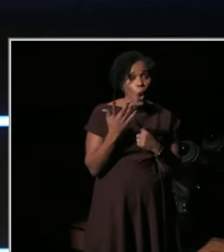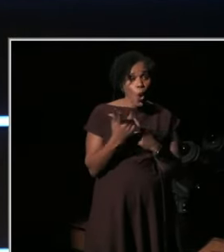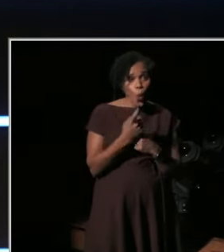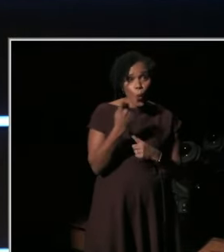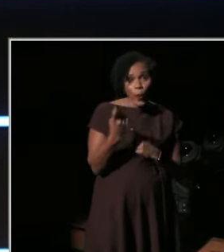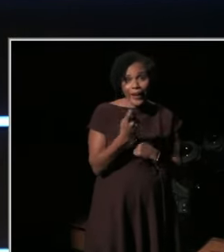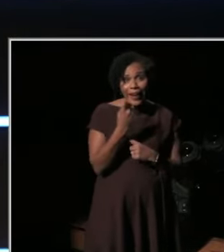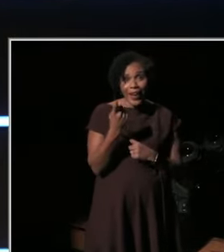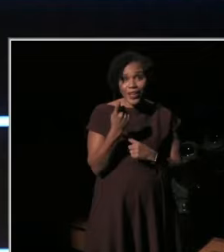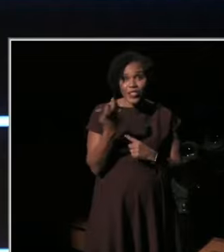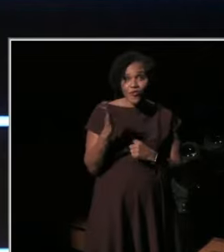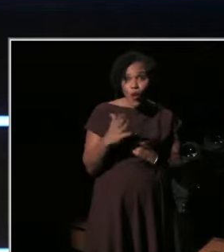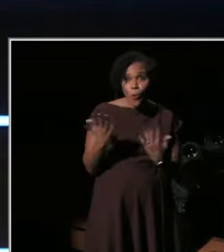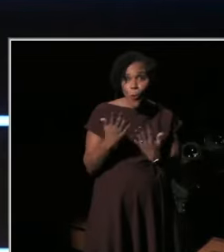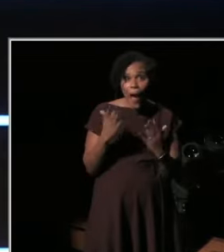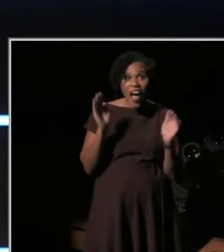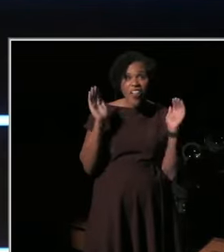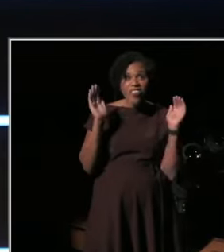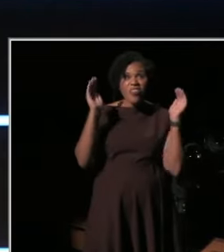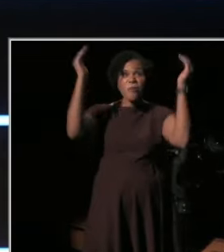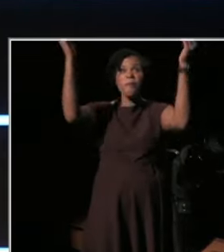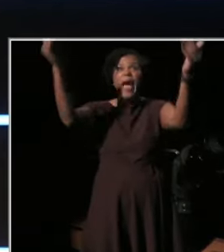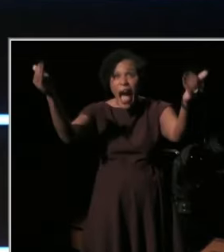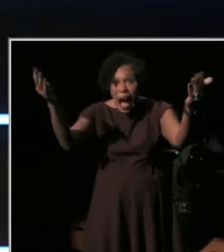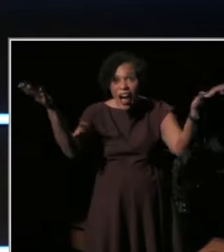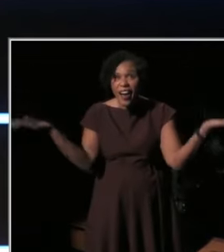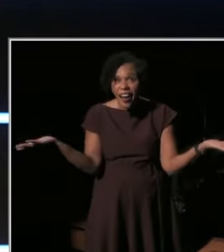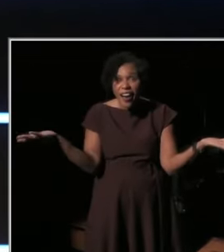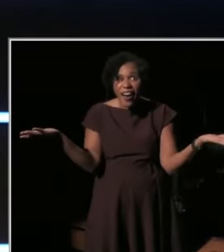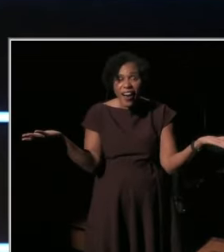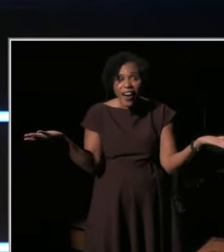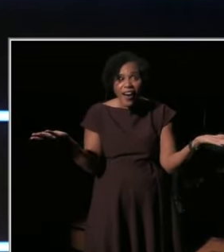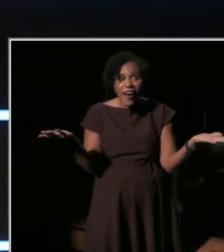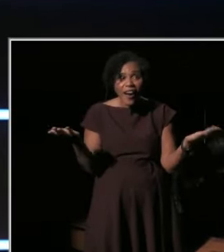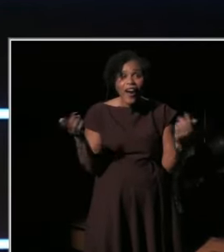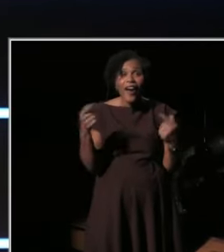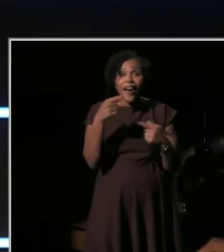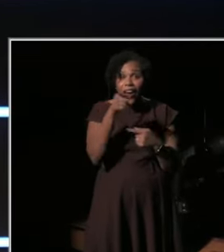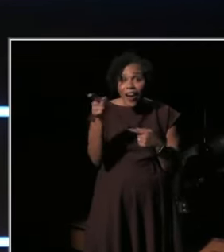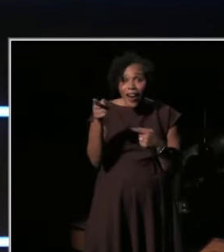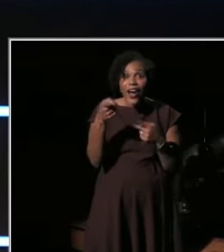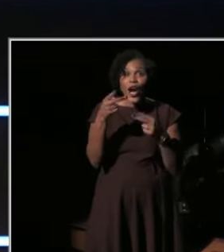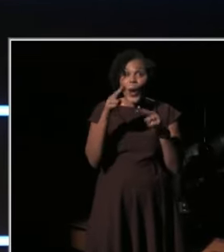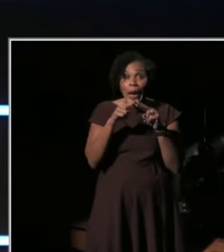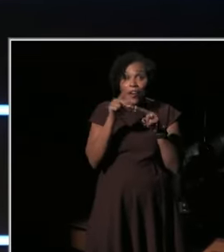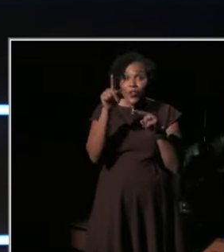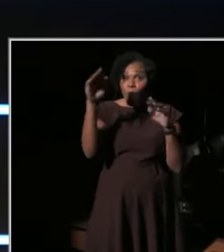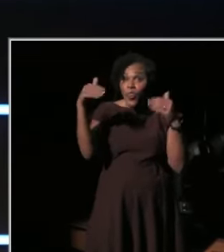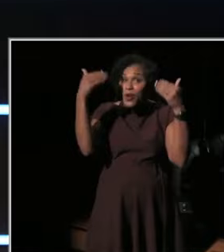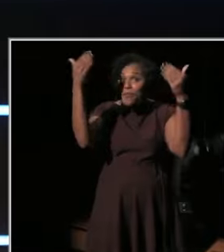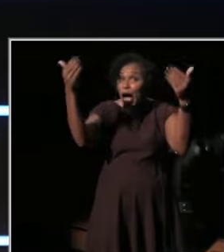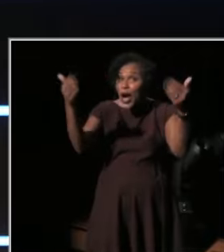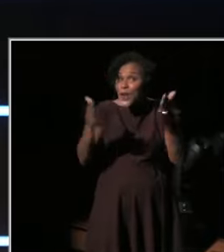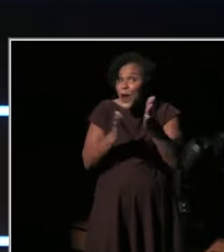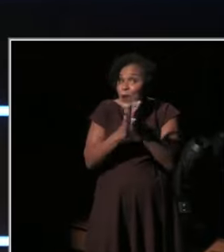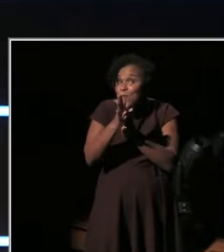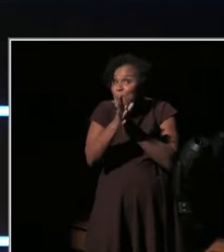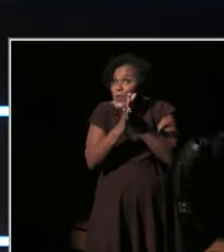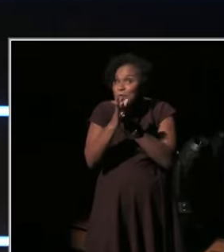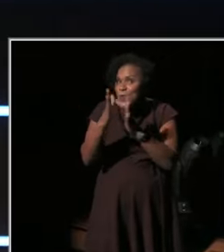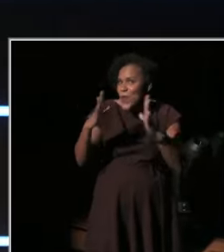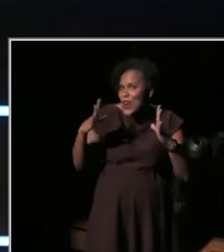the back. So if you're on the back row,